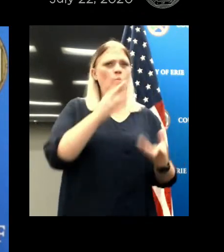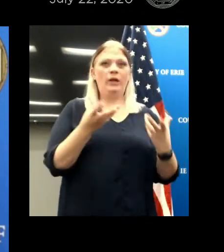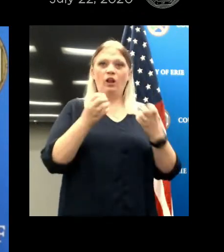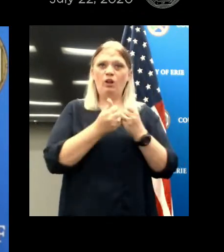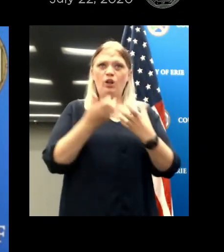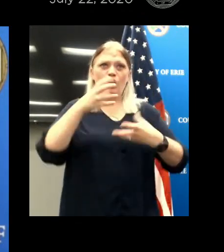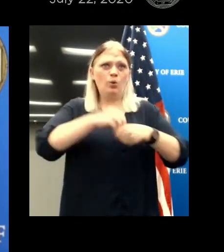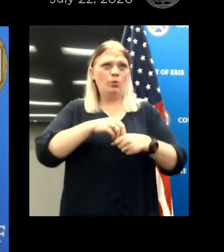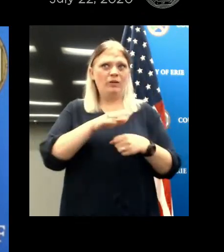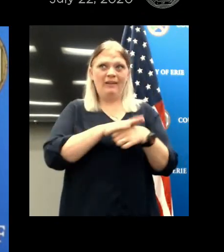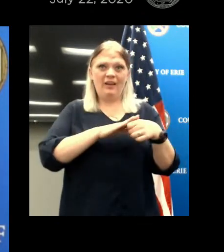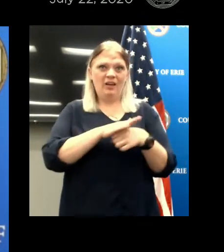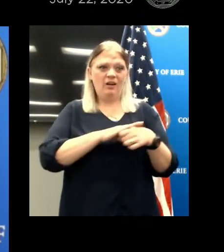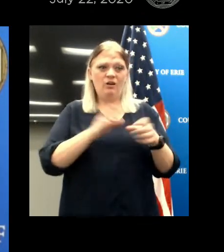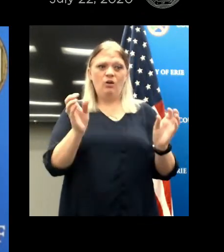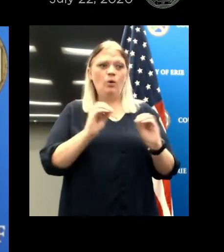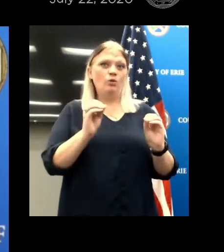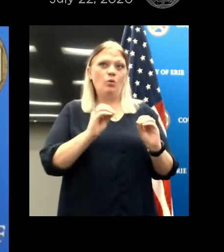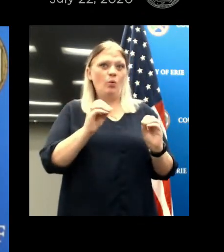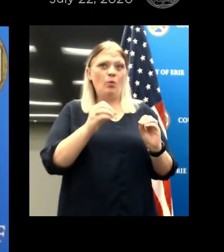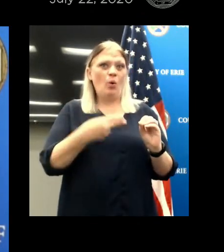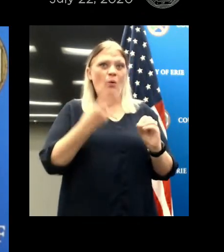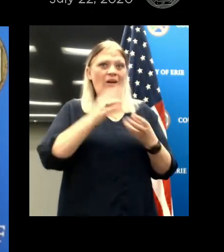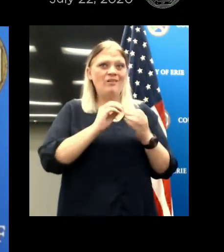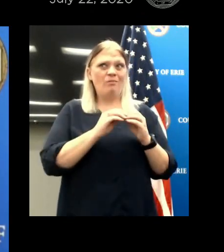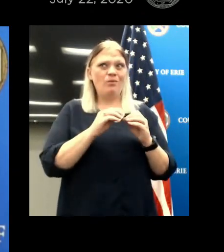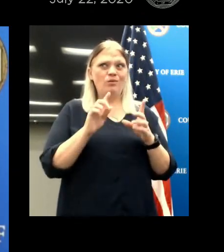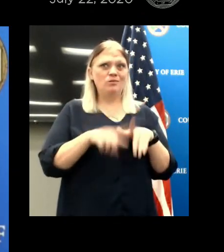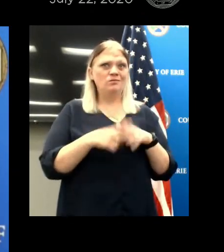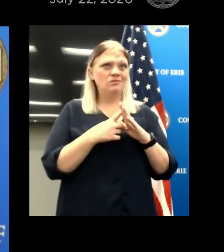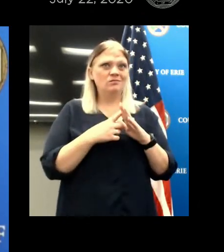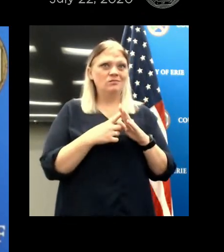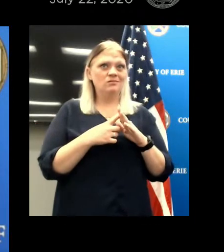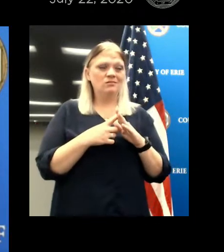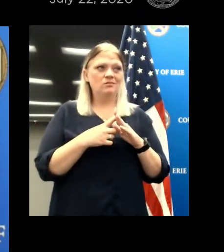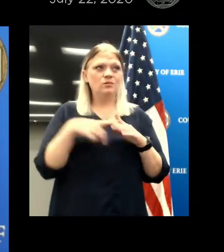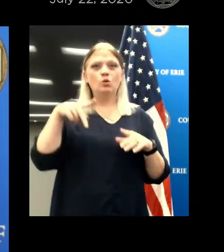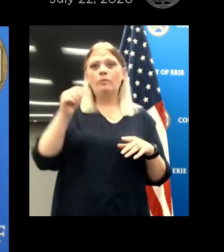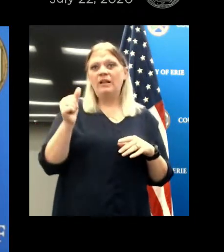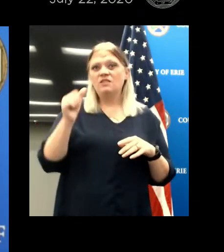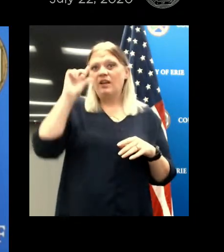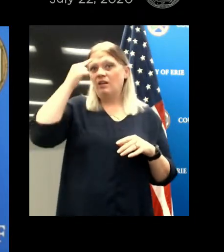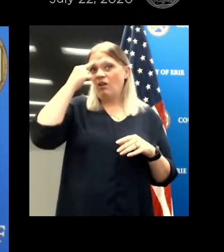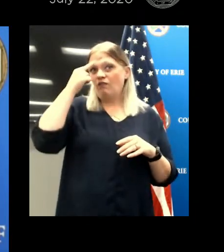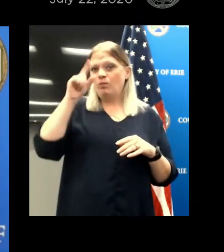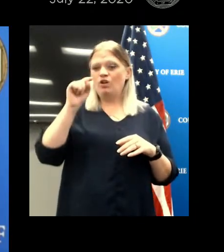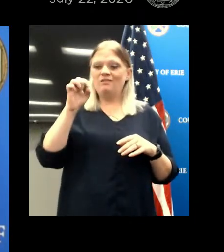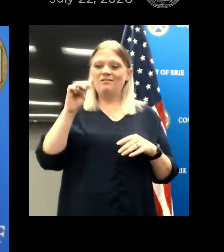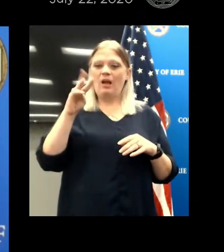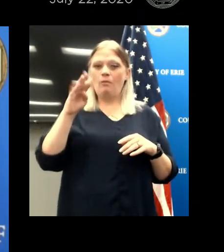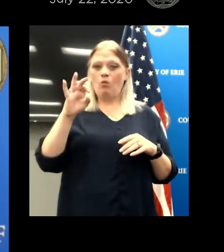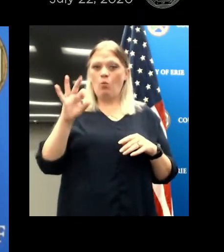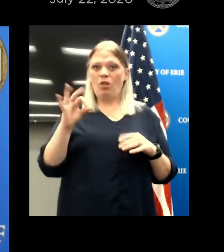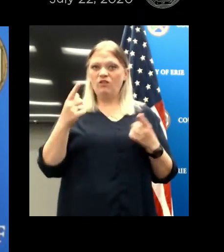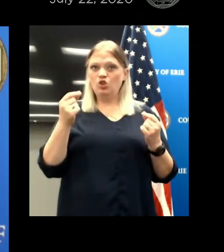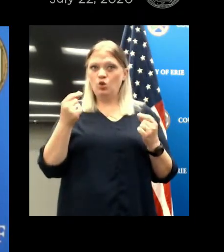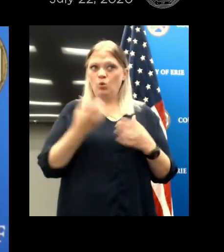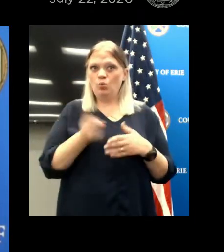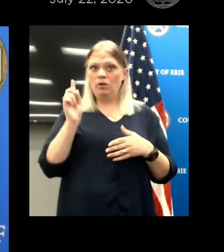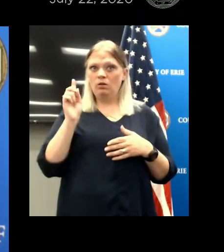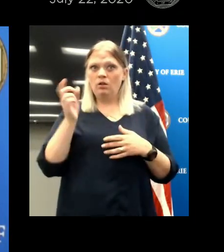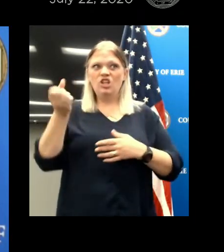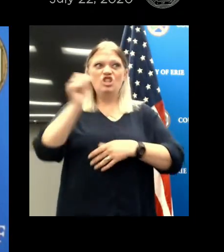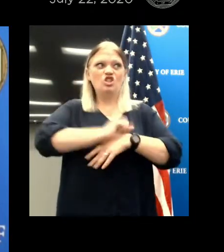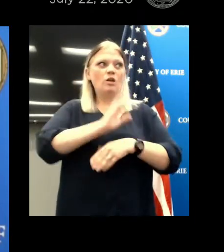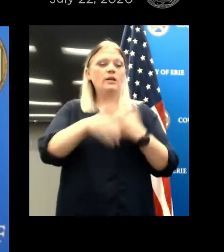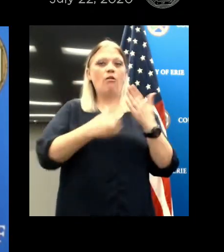areas where they did not have high numbers to begin with. And so what did Pennsylvania Governor Tom Wolf do about a week ago? He shut down